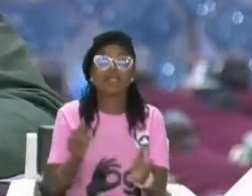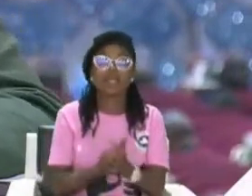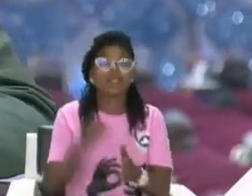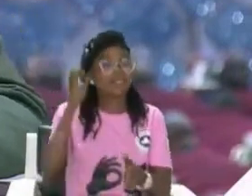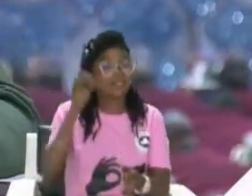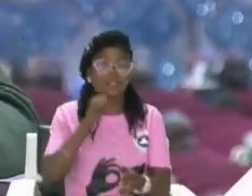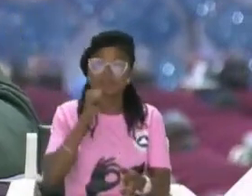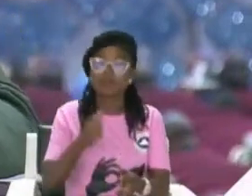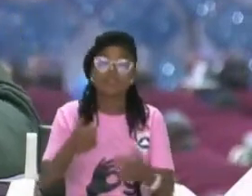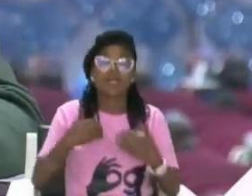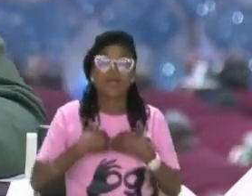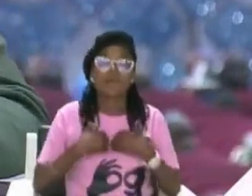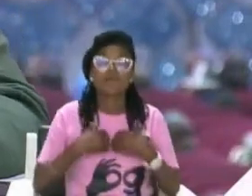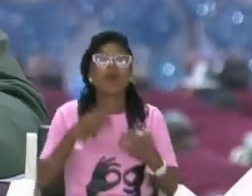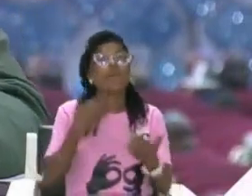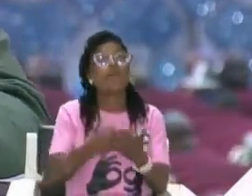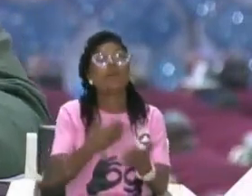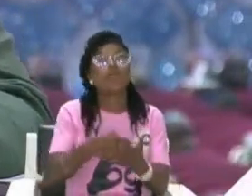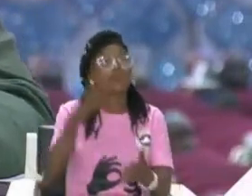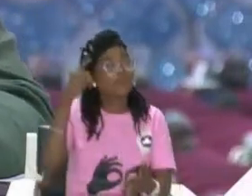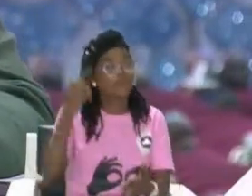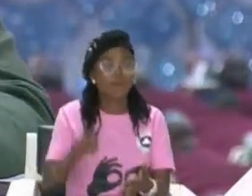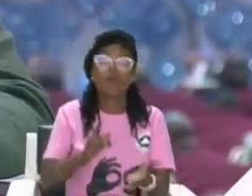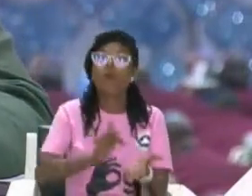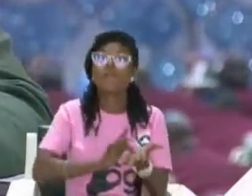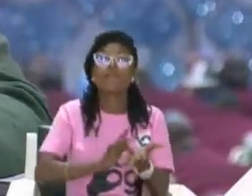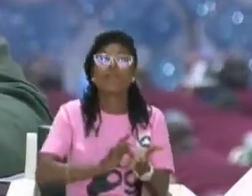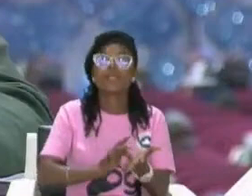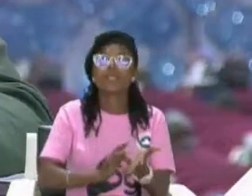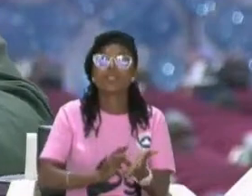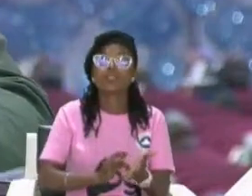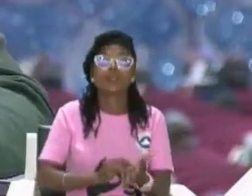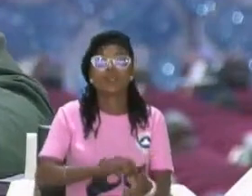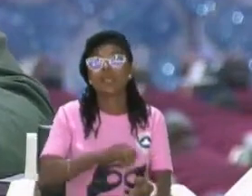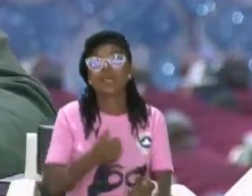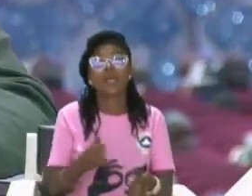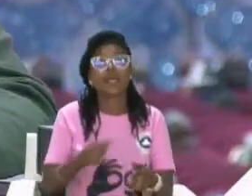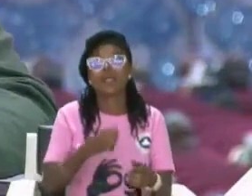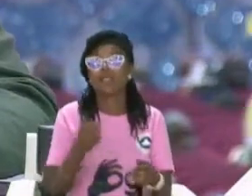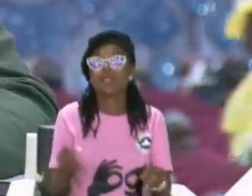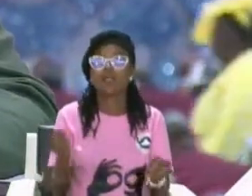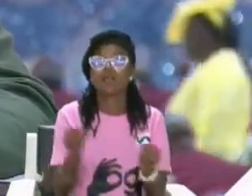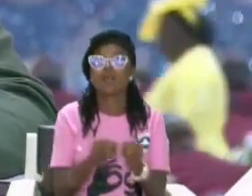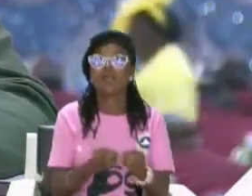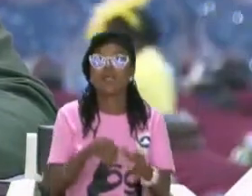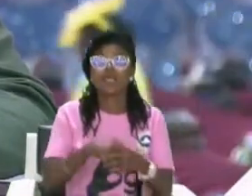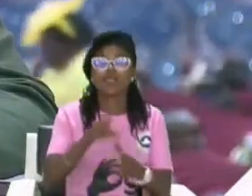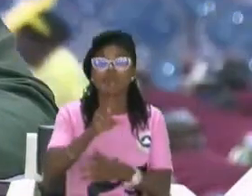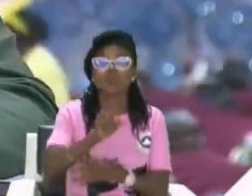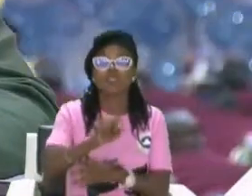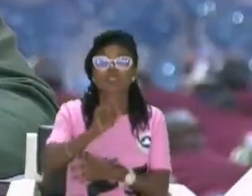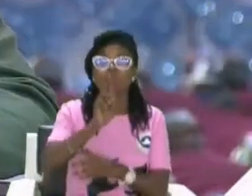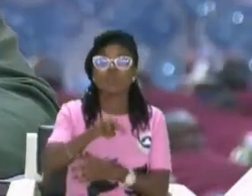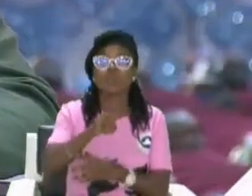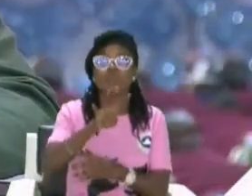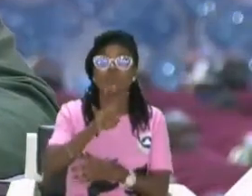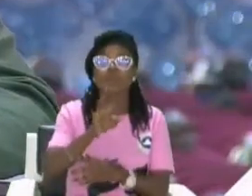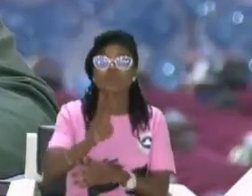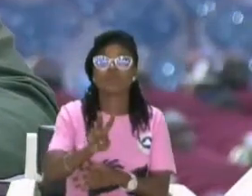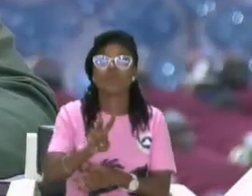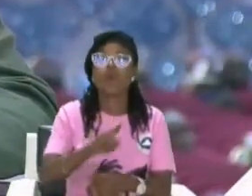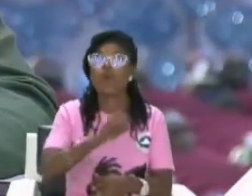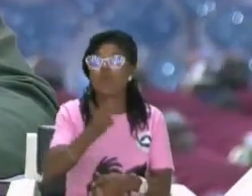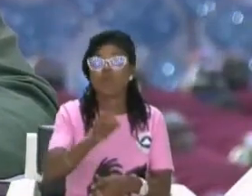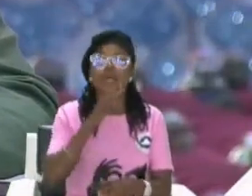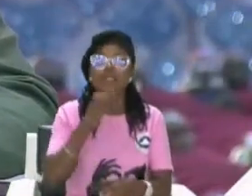for medications anymore. He connected to one of the Holy Ghost services in 2022, where the testimony of